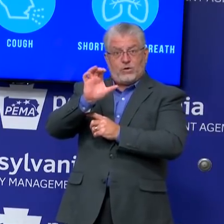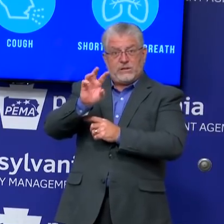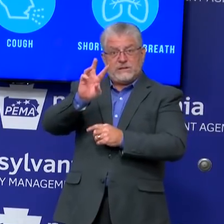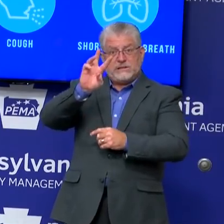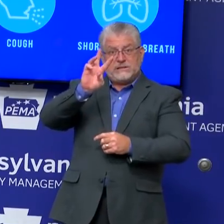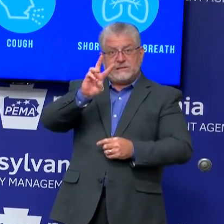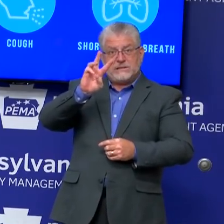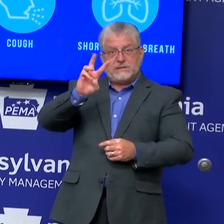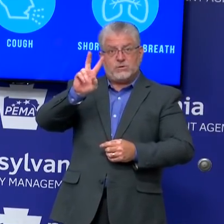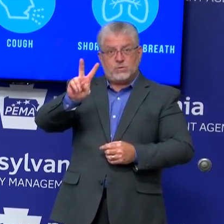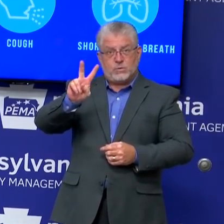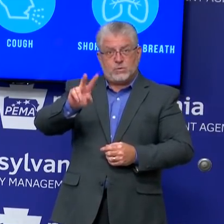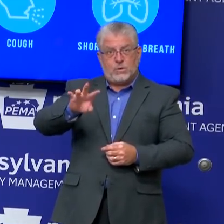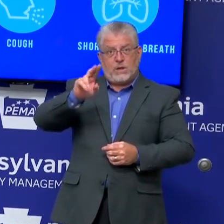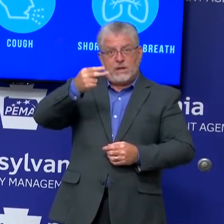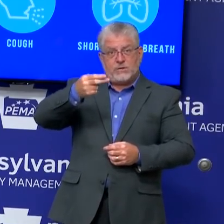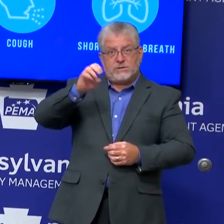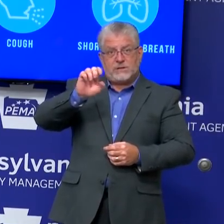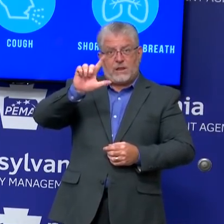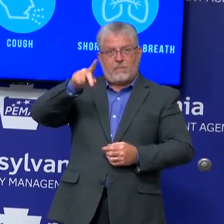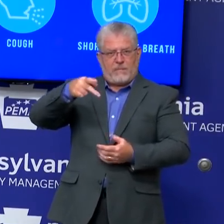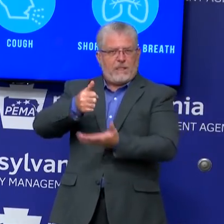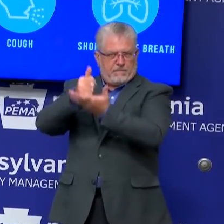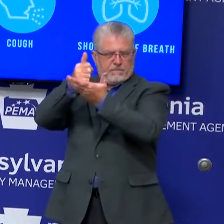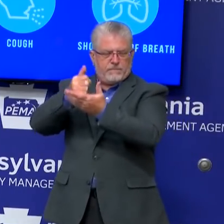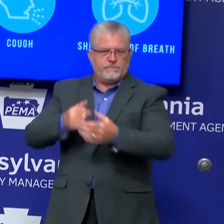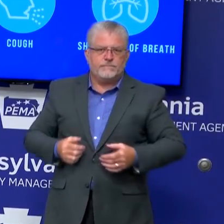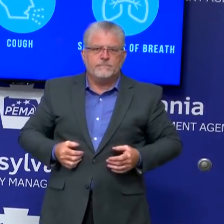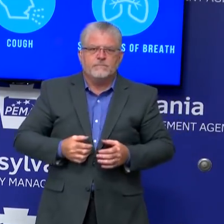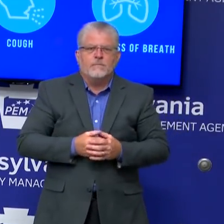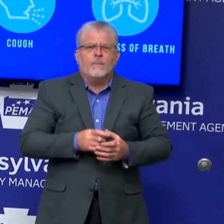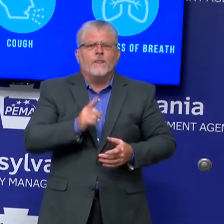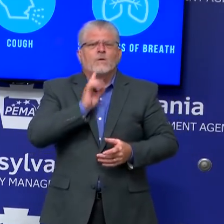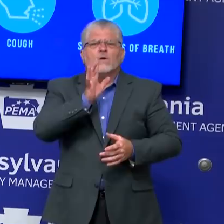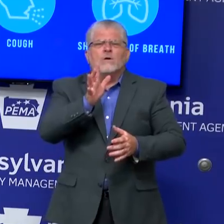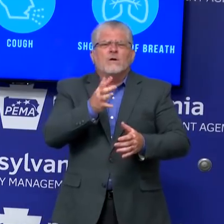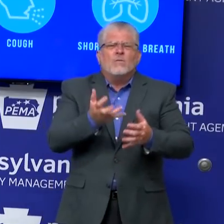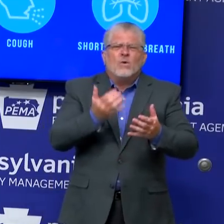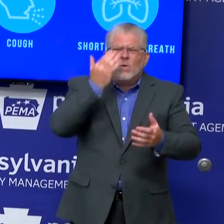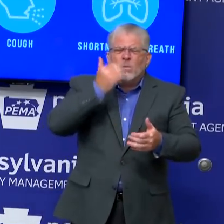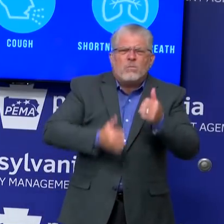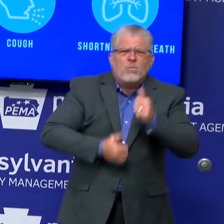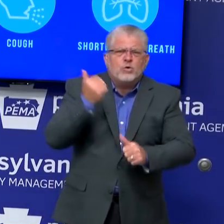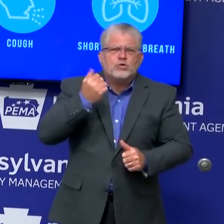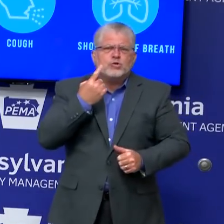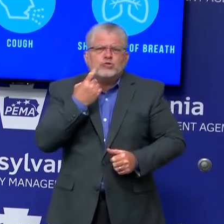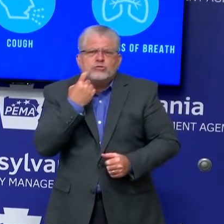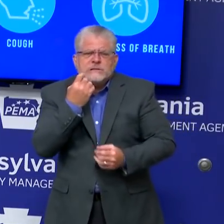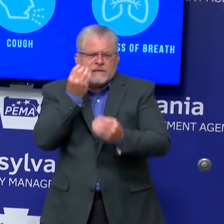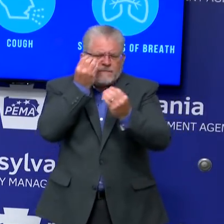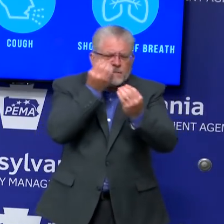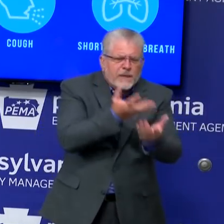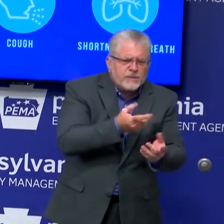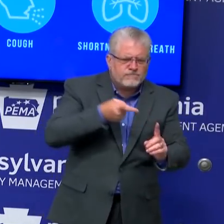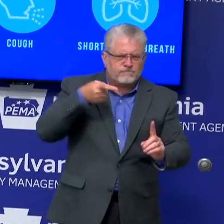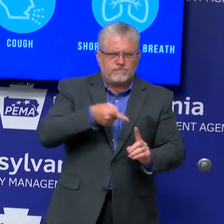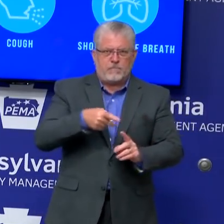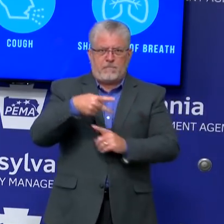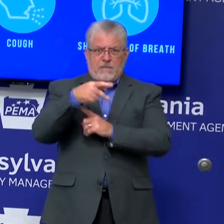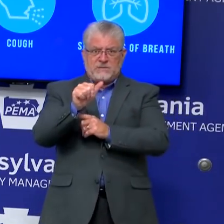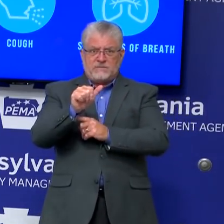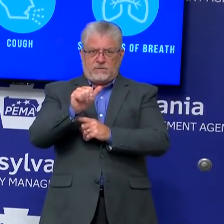1-800-662-HELP. For the most reliable information related to Pennsylvania's response, please visit our website at